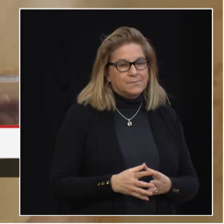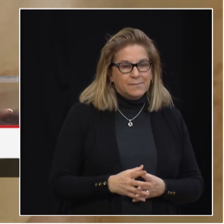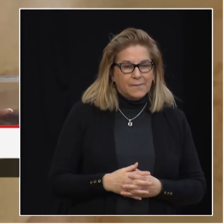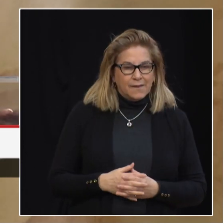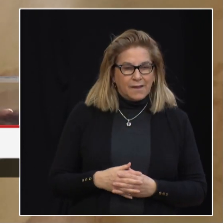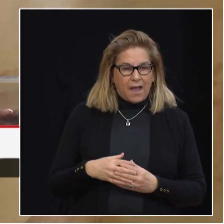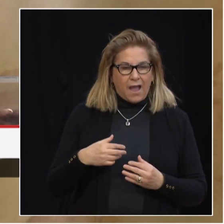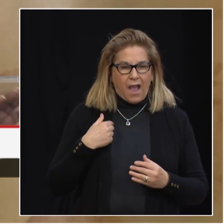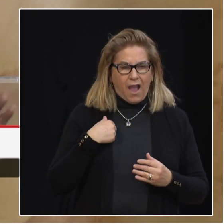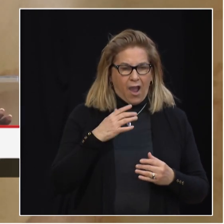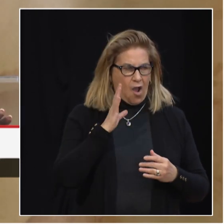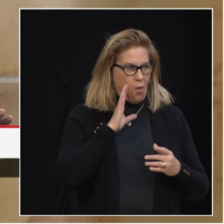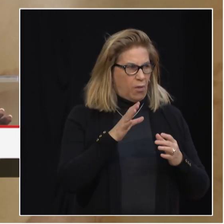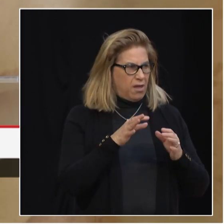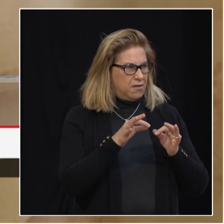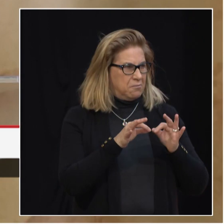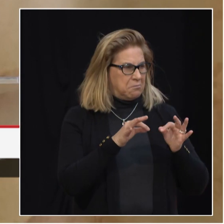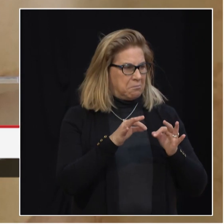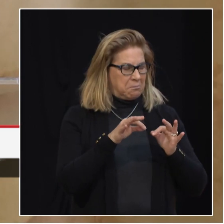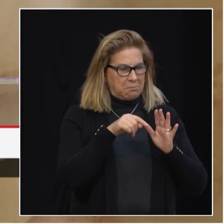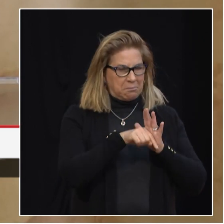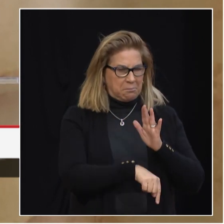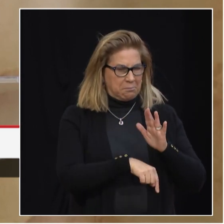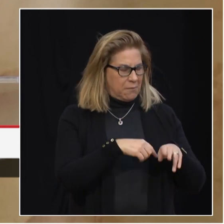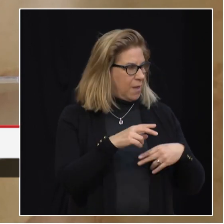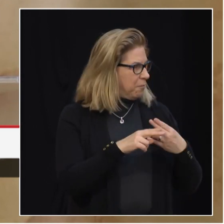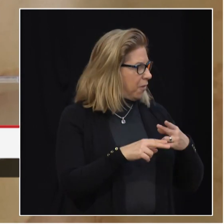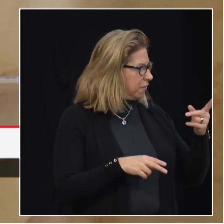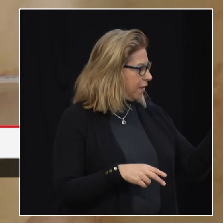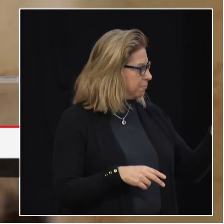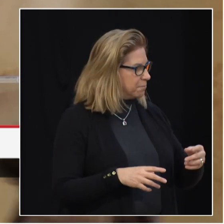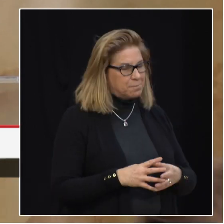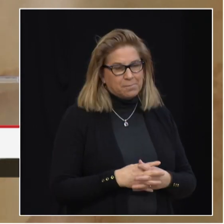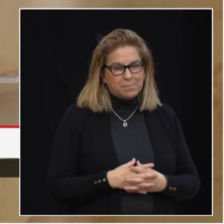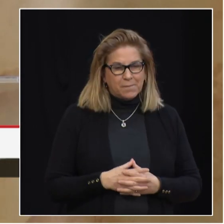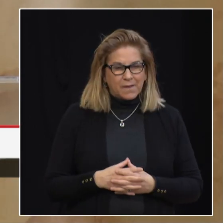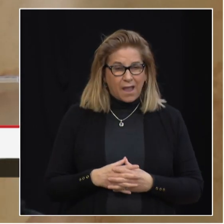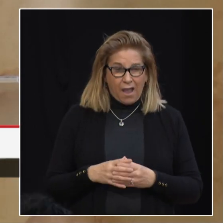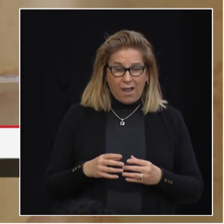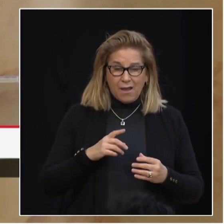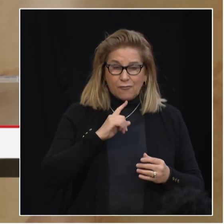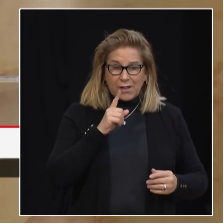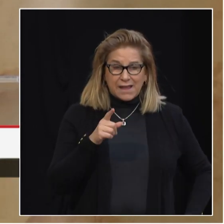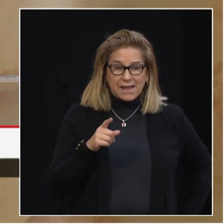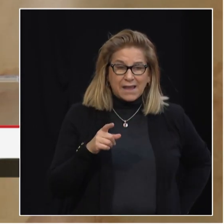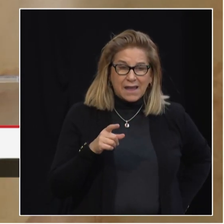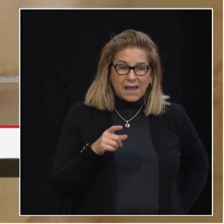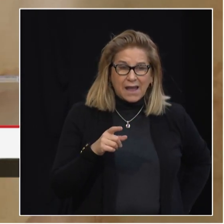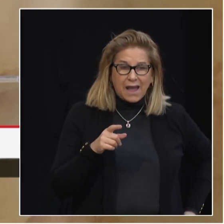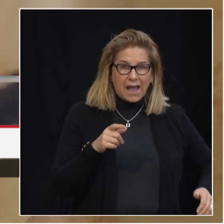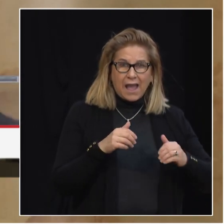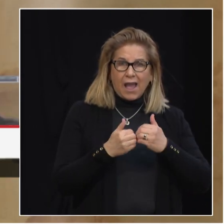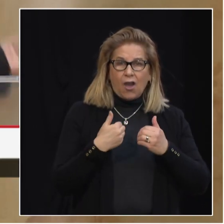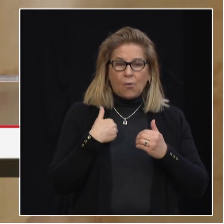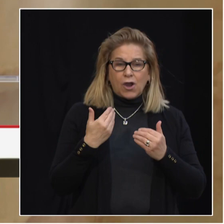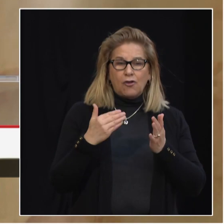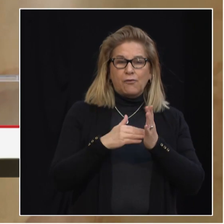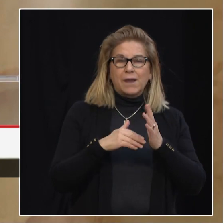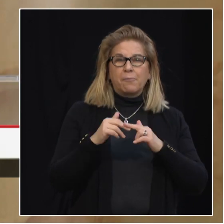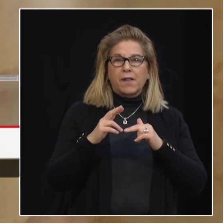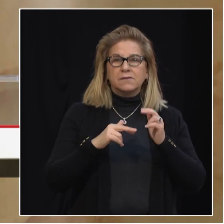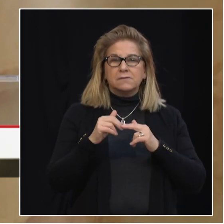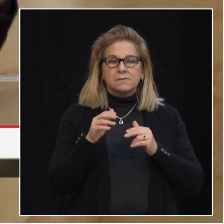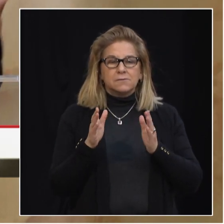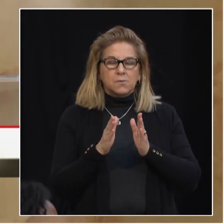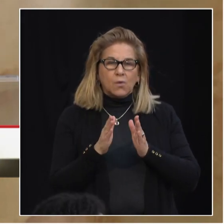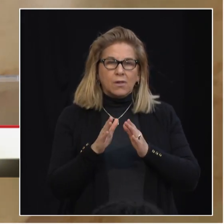Nourish DC program is an opportunity for us to think about how do we build a local, fresh ecosystem. Come right on